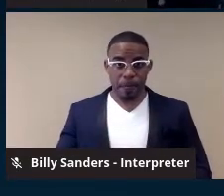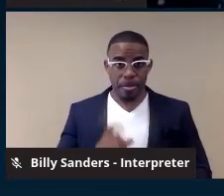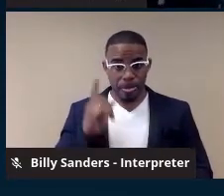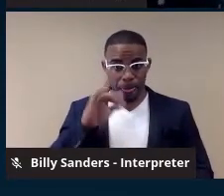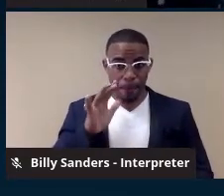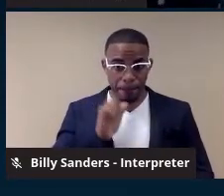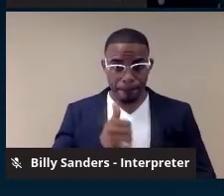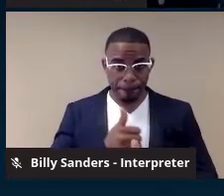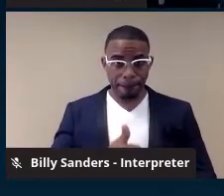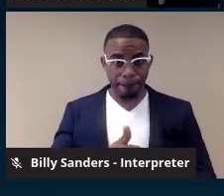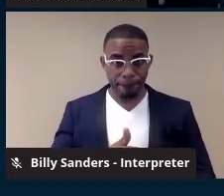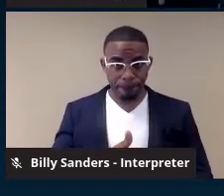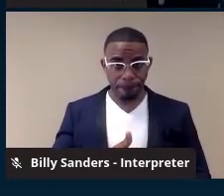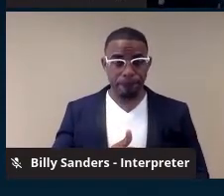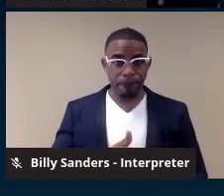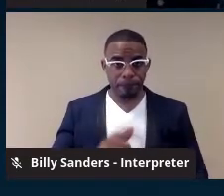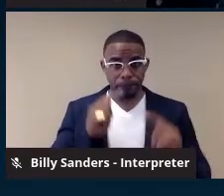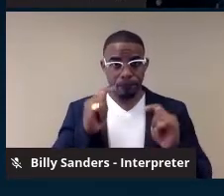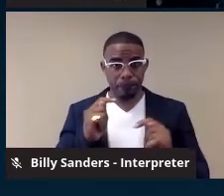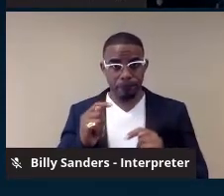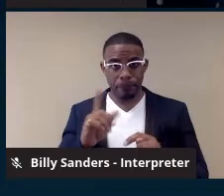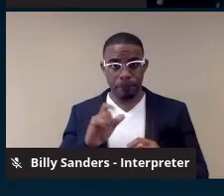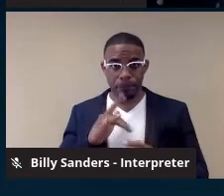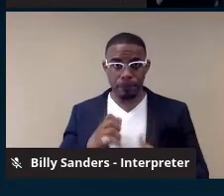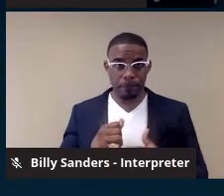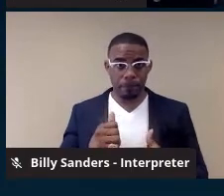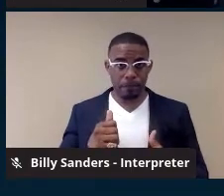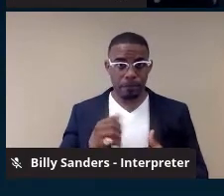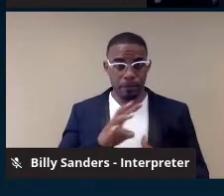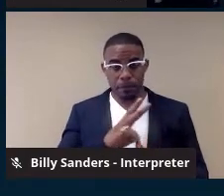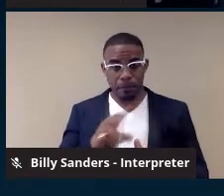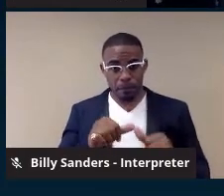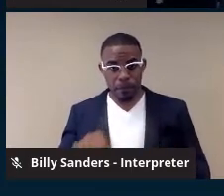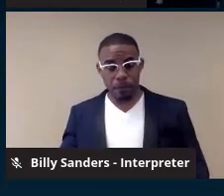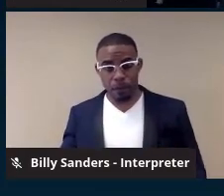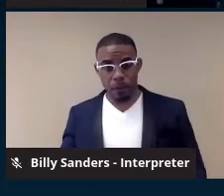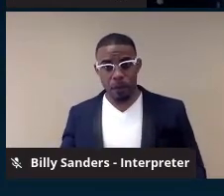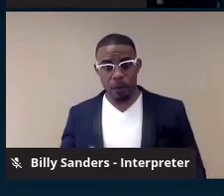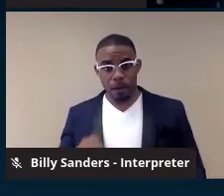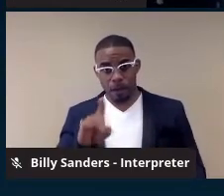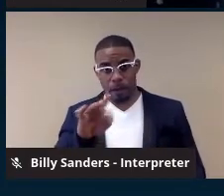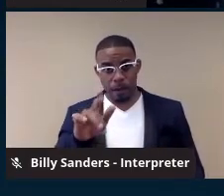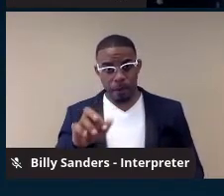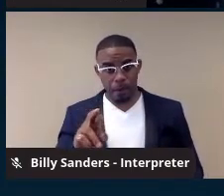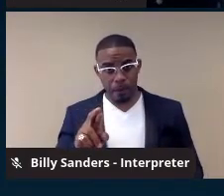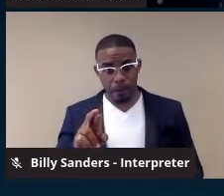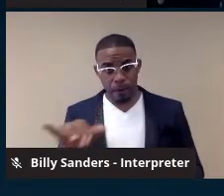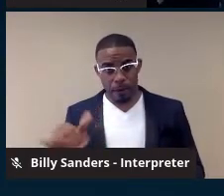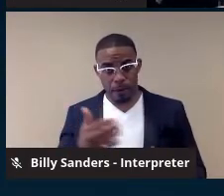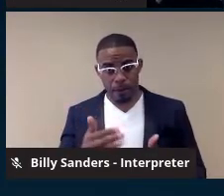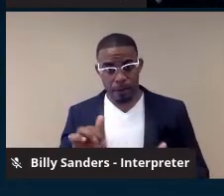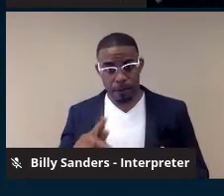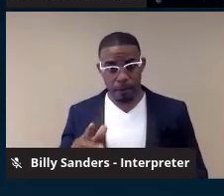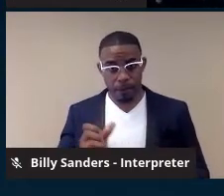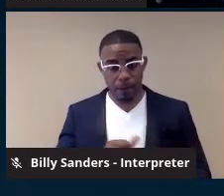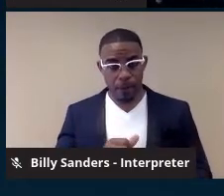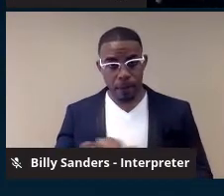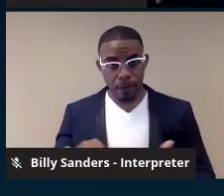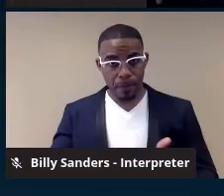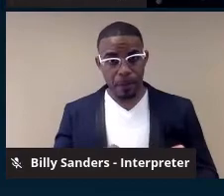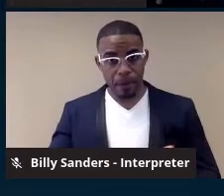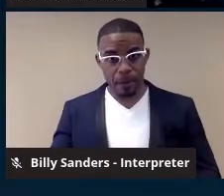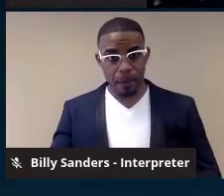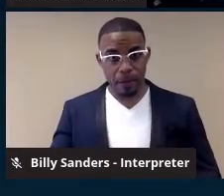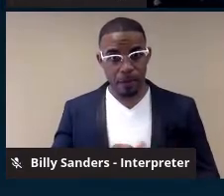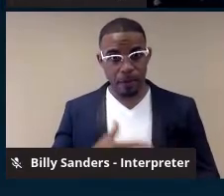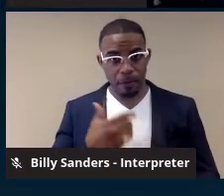would follow, there's this cool tutorial that I can maybe post the link to, hosting a Blazor WebAssembly app and GitHub pages, which I thought was